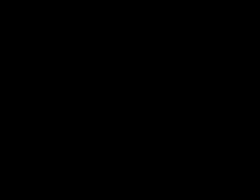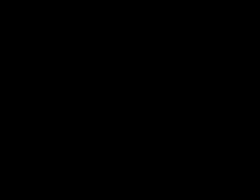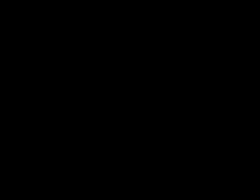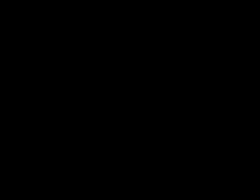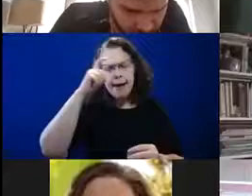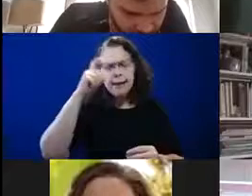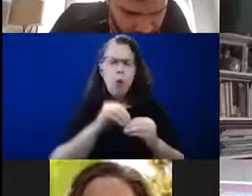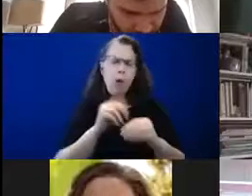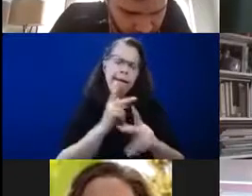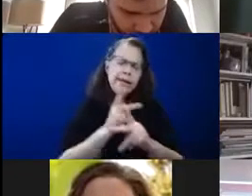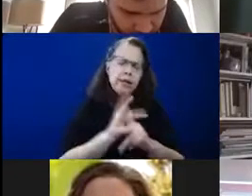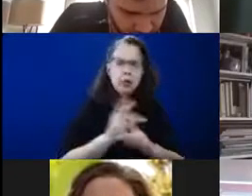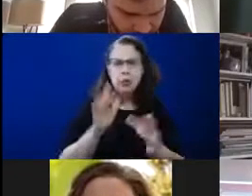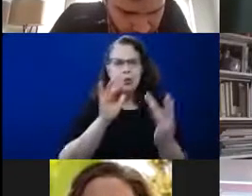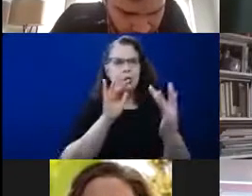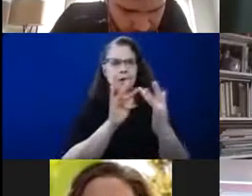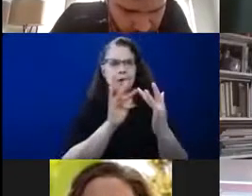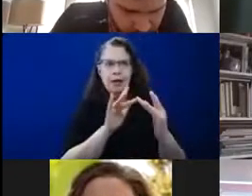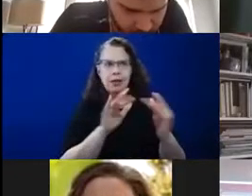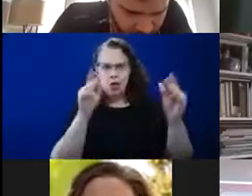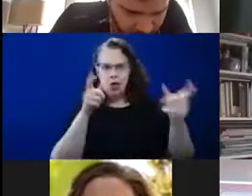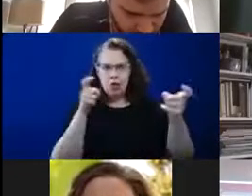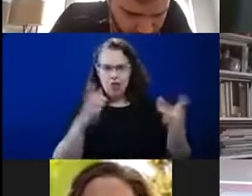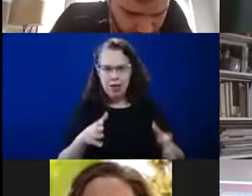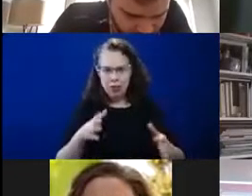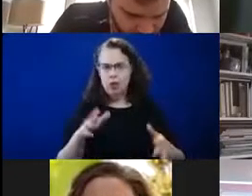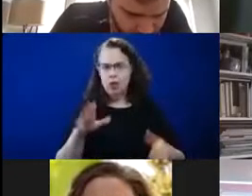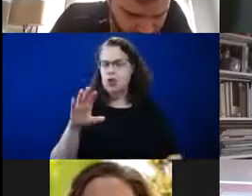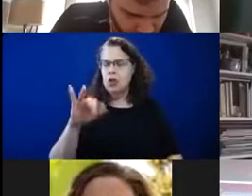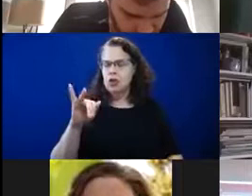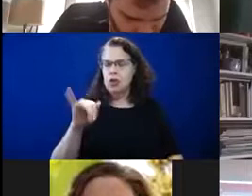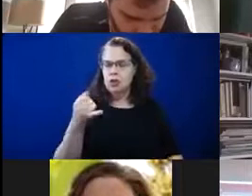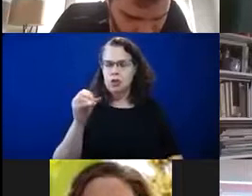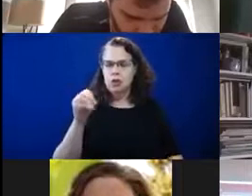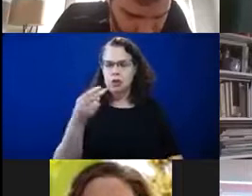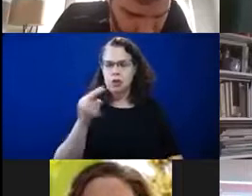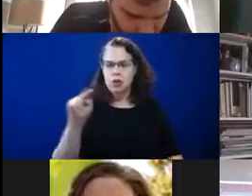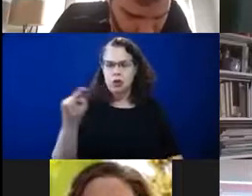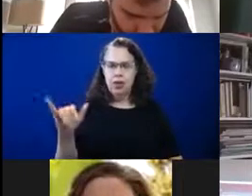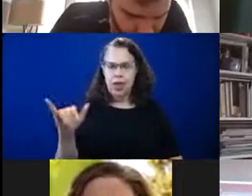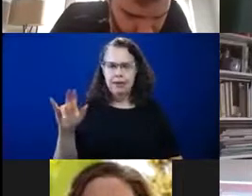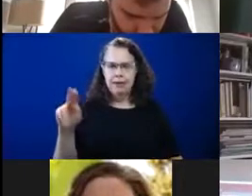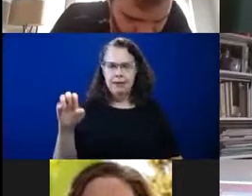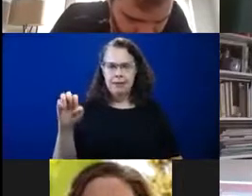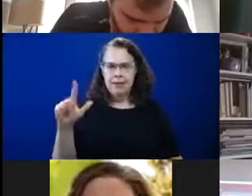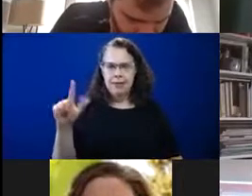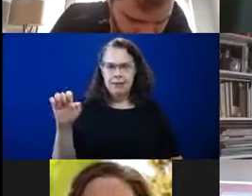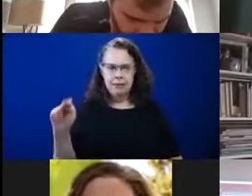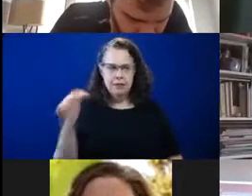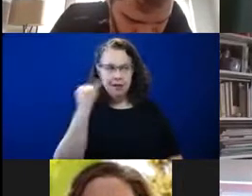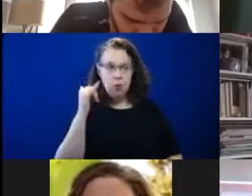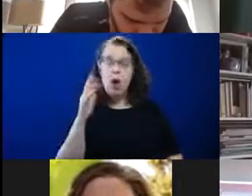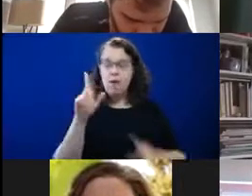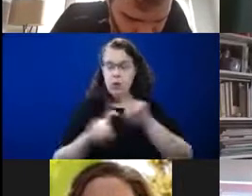maybe contact the director, Johnny Nelson, if you do have any questions regarding that next step. We